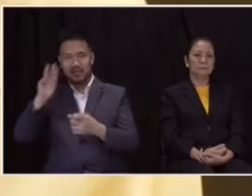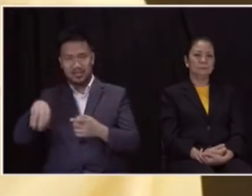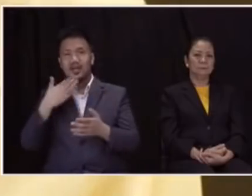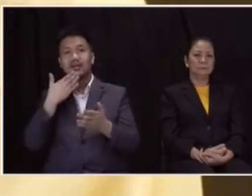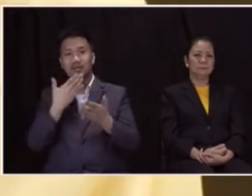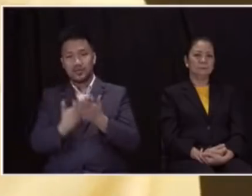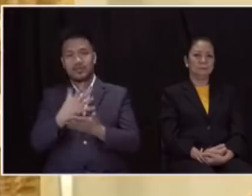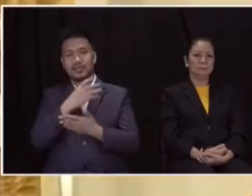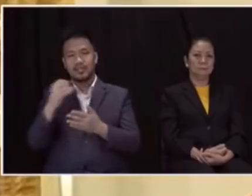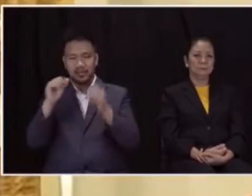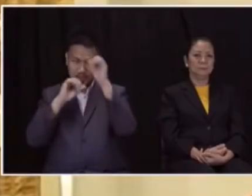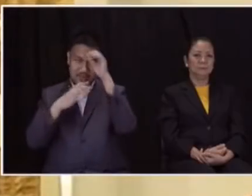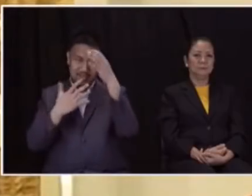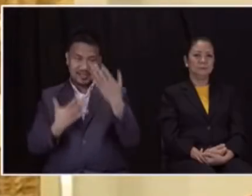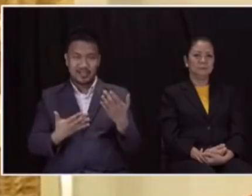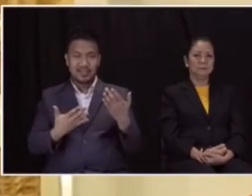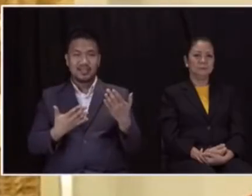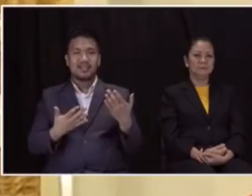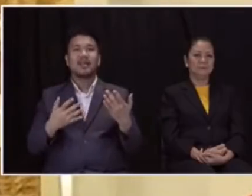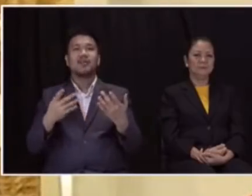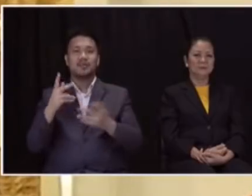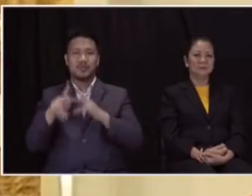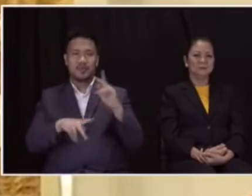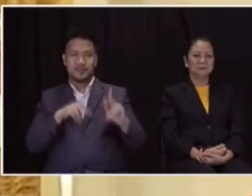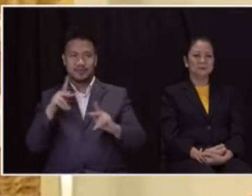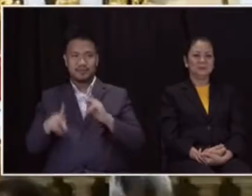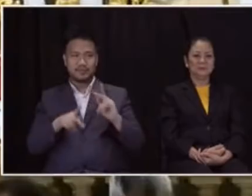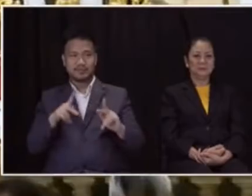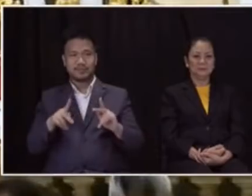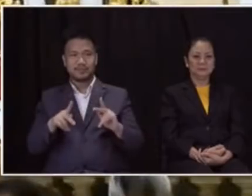we, Cardinal Dempsey?